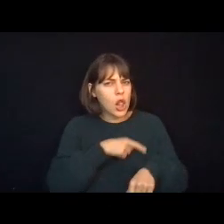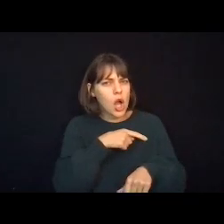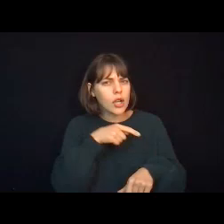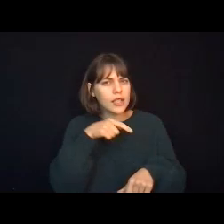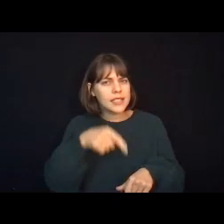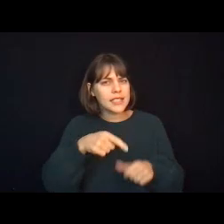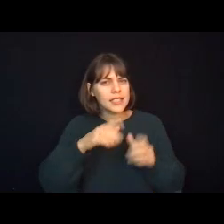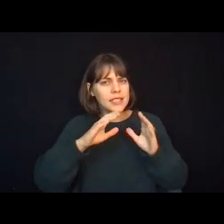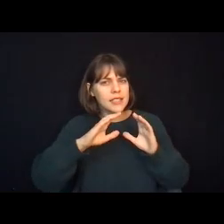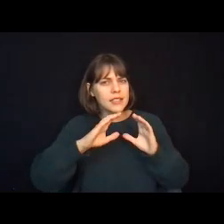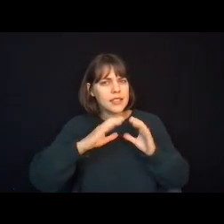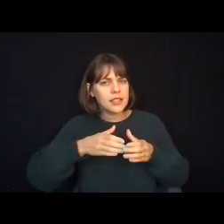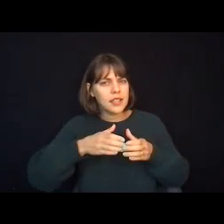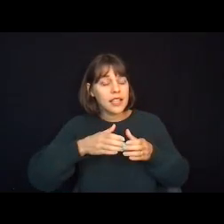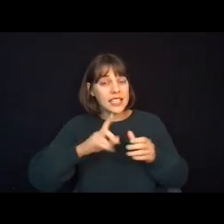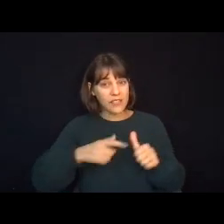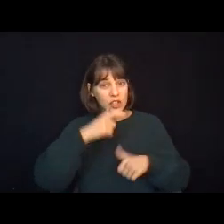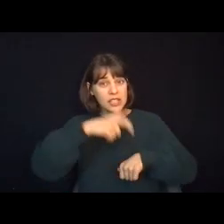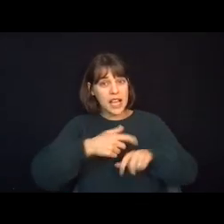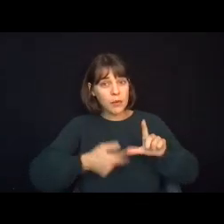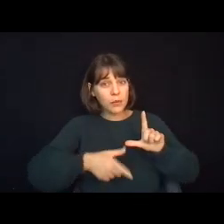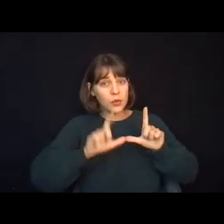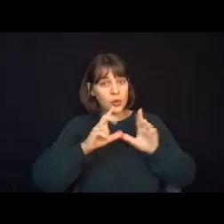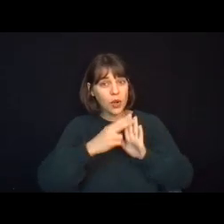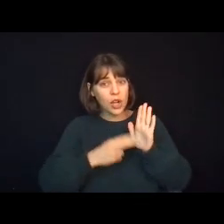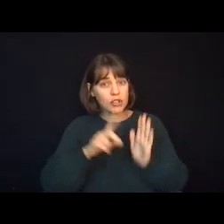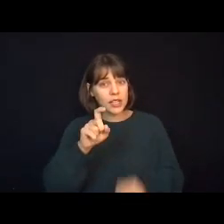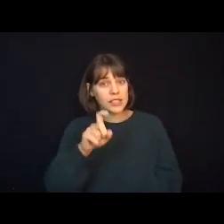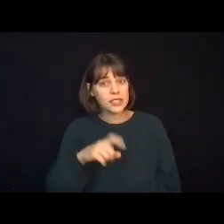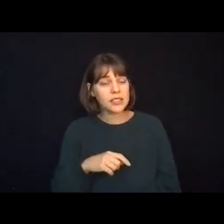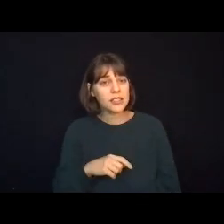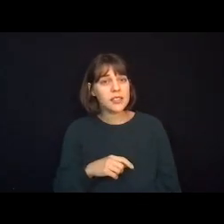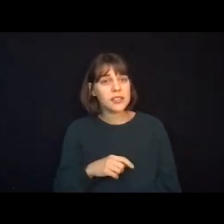this entity, is this the first time we're renewing this entity's contract?